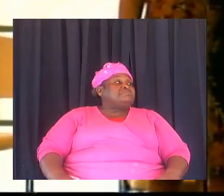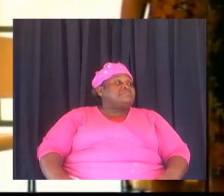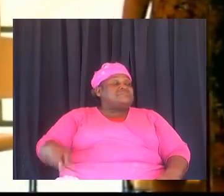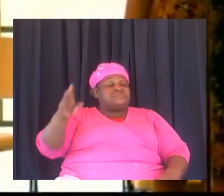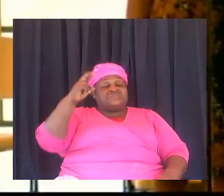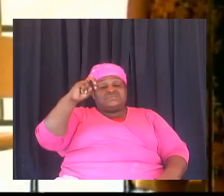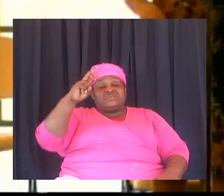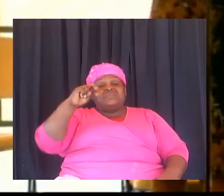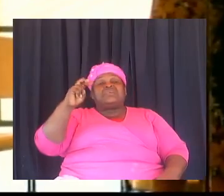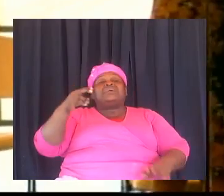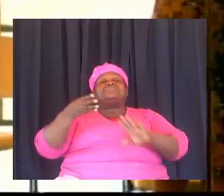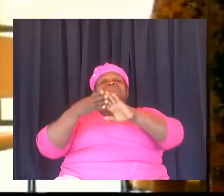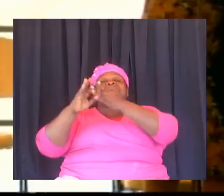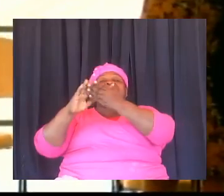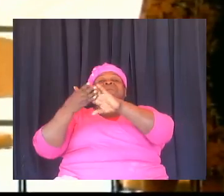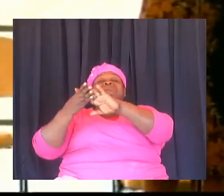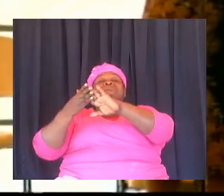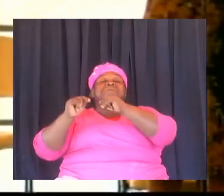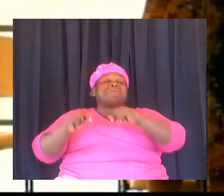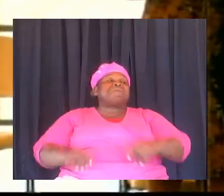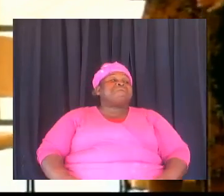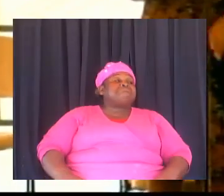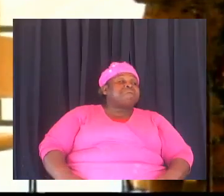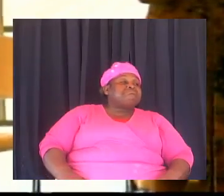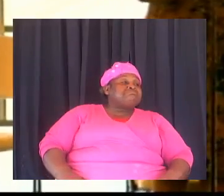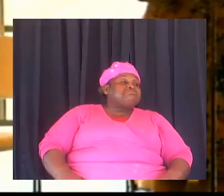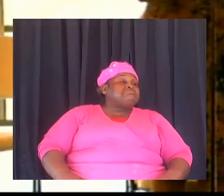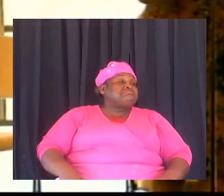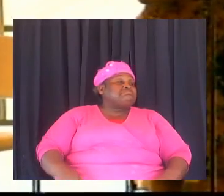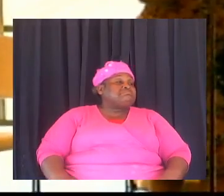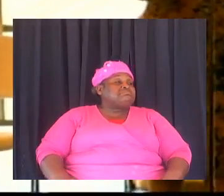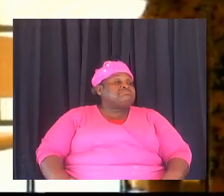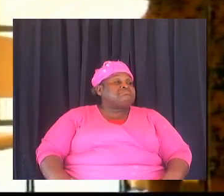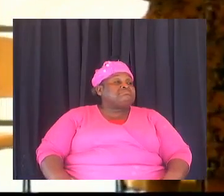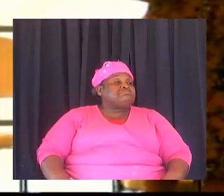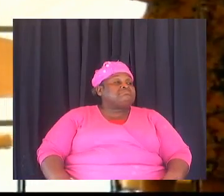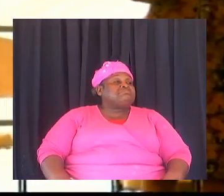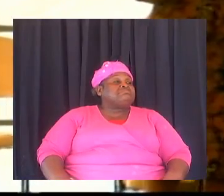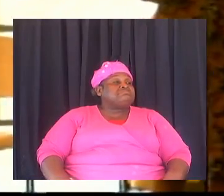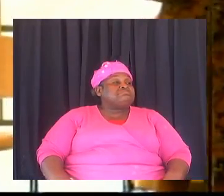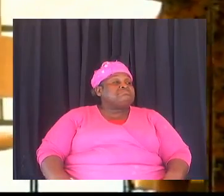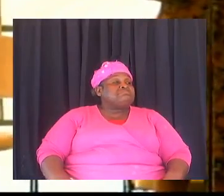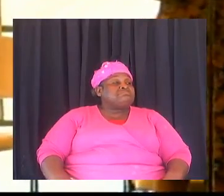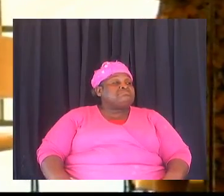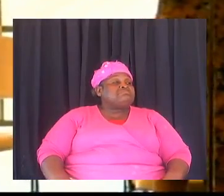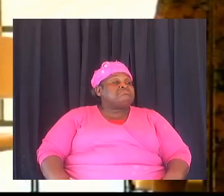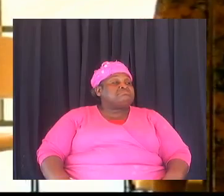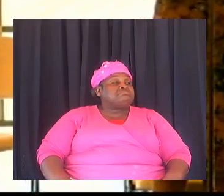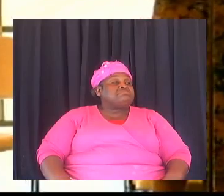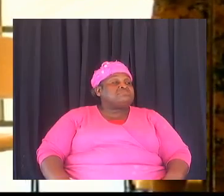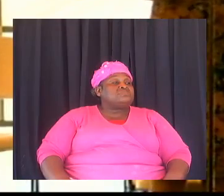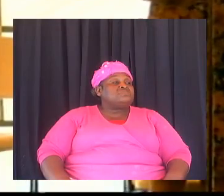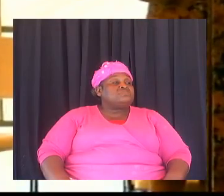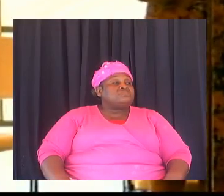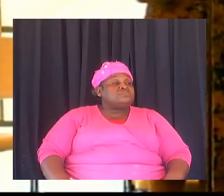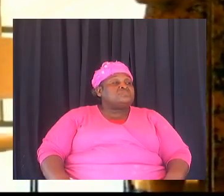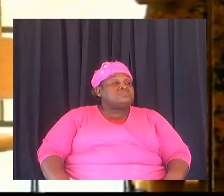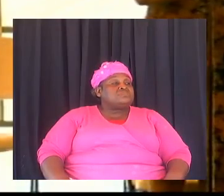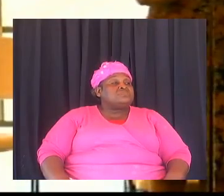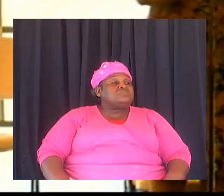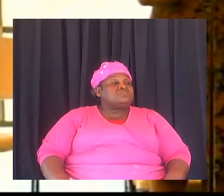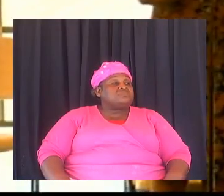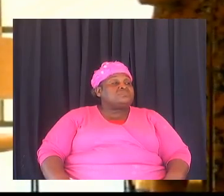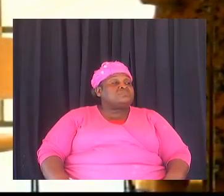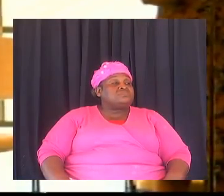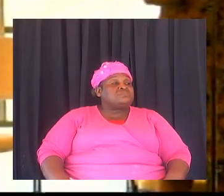Seeking a city. Sister Joyce, you see, I tell everybody, when you go start off service this kind of way, you know, you have to just make up